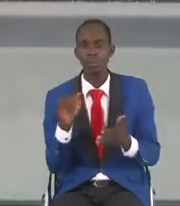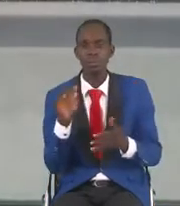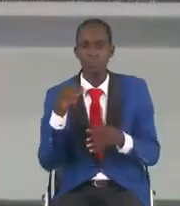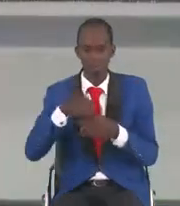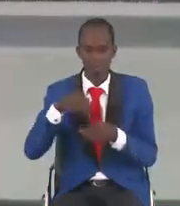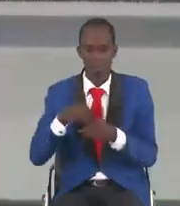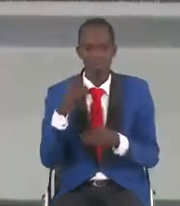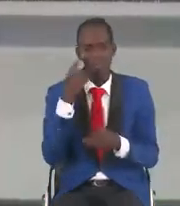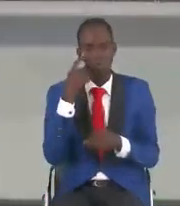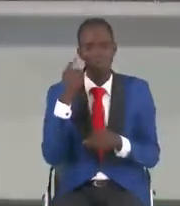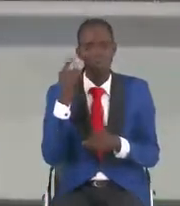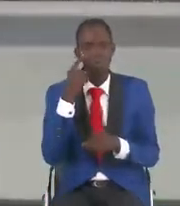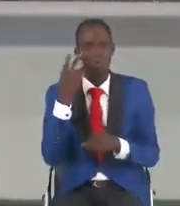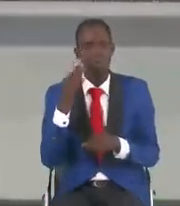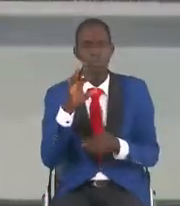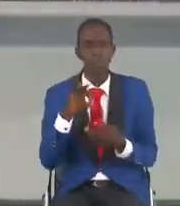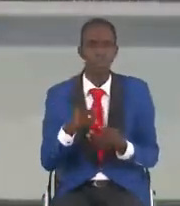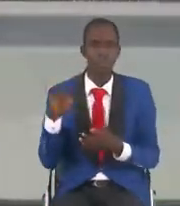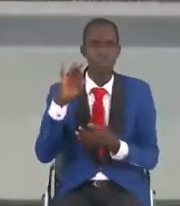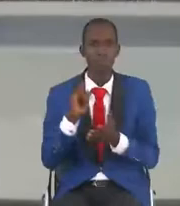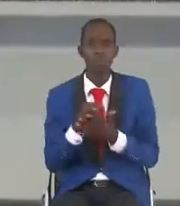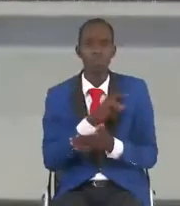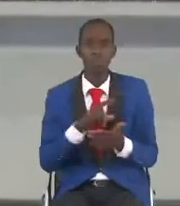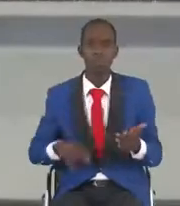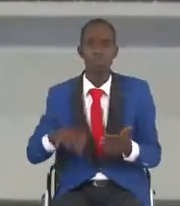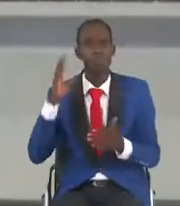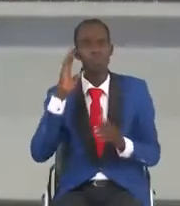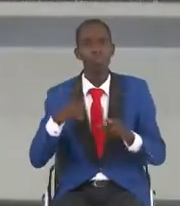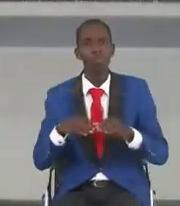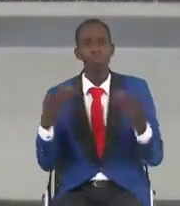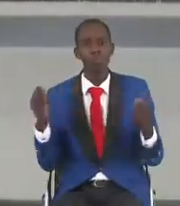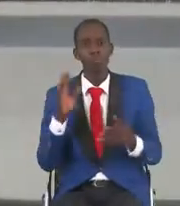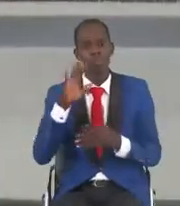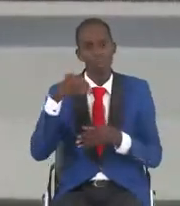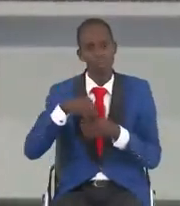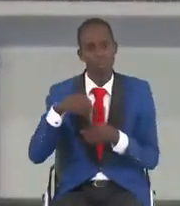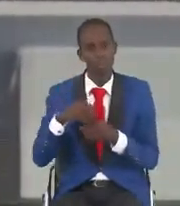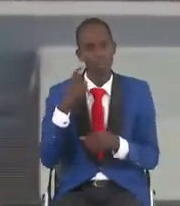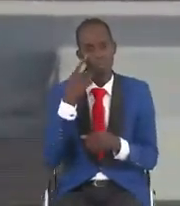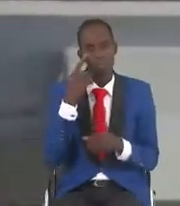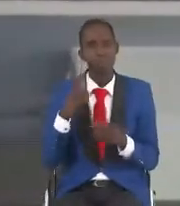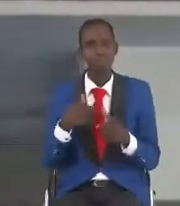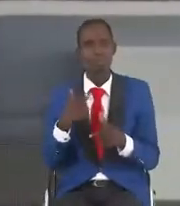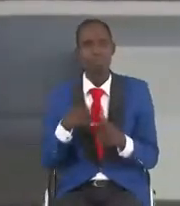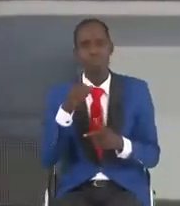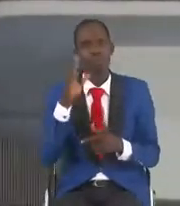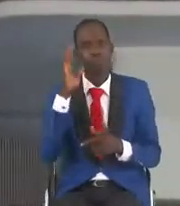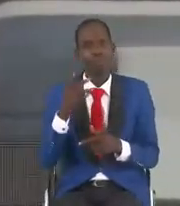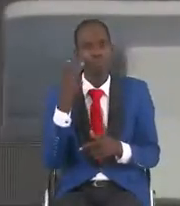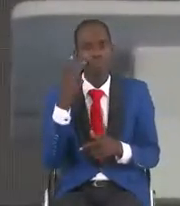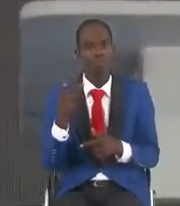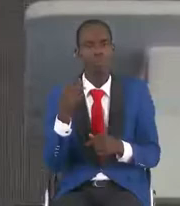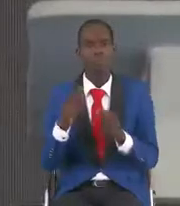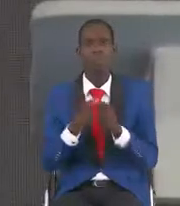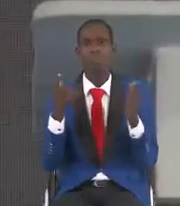your spirit, that the Lord will open your inner eyes, and then you will see the great things and